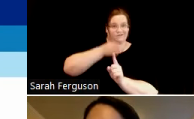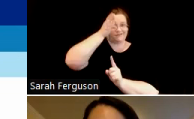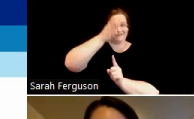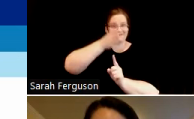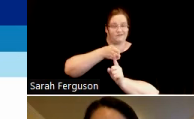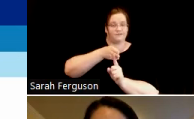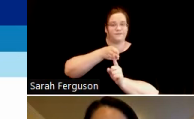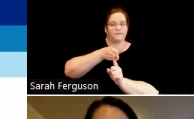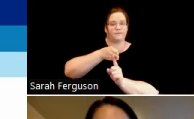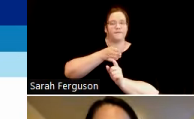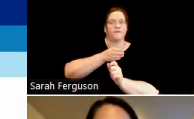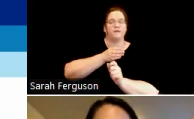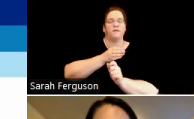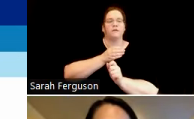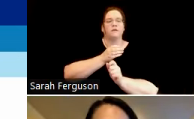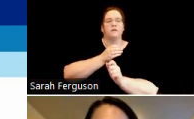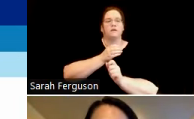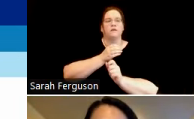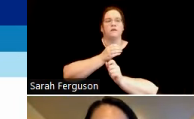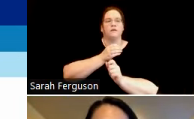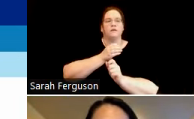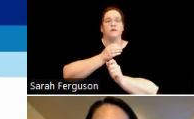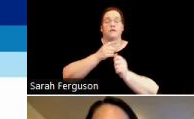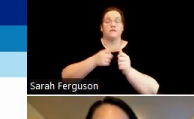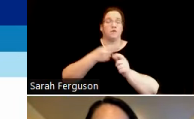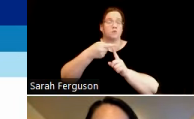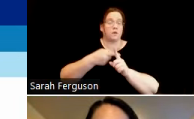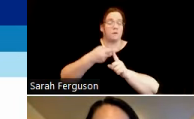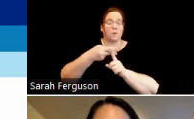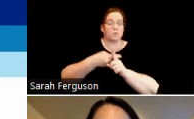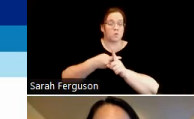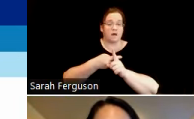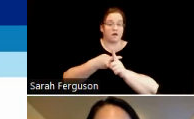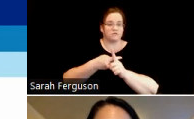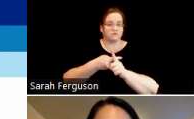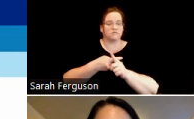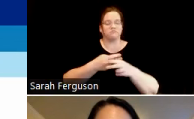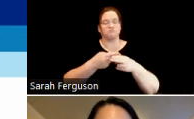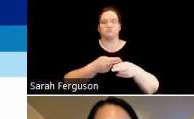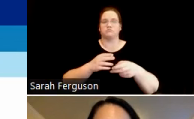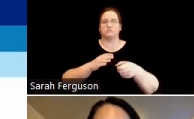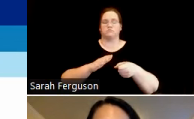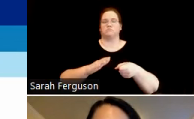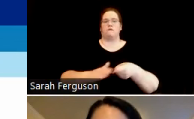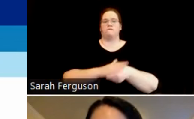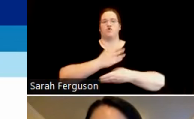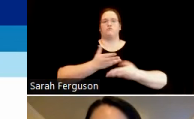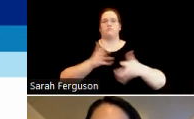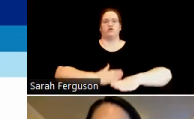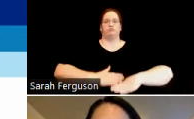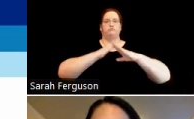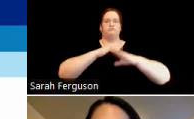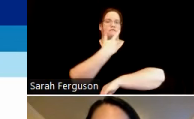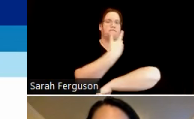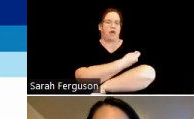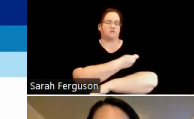who got it in that first month or so were considered fully vaccinated at the time of this peak